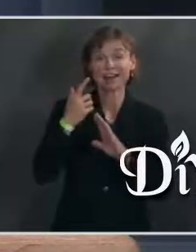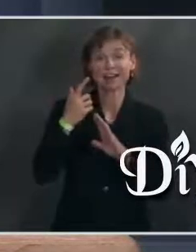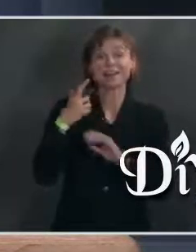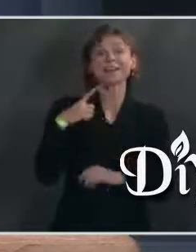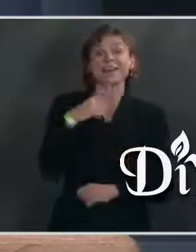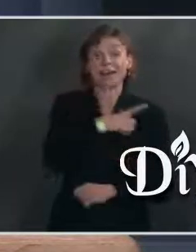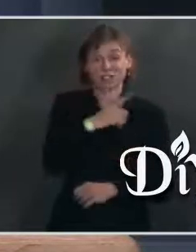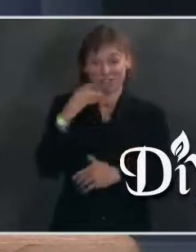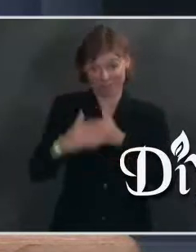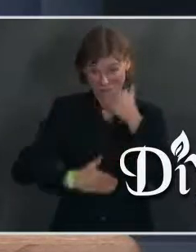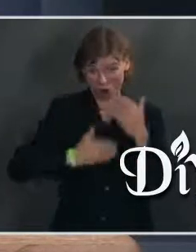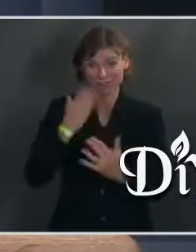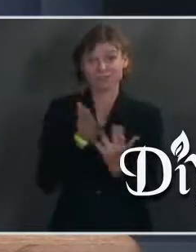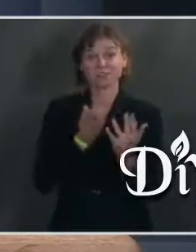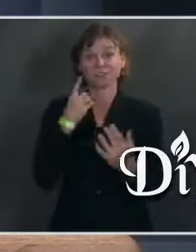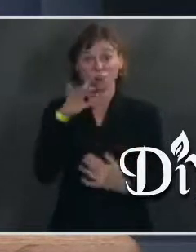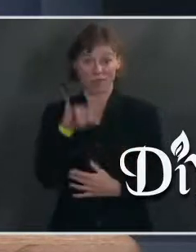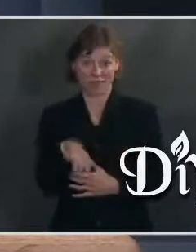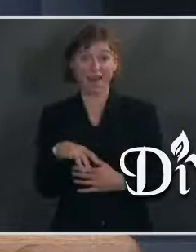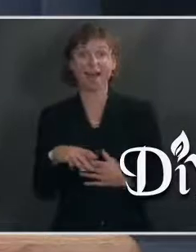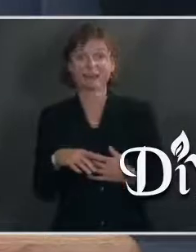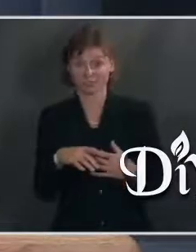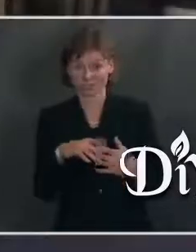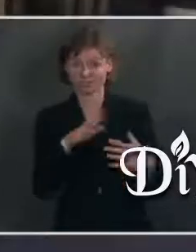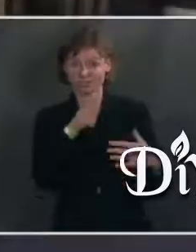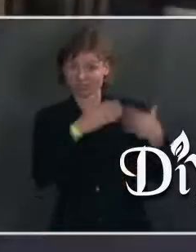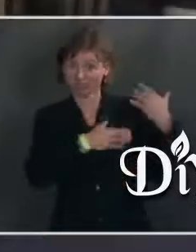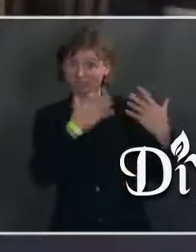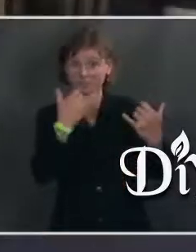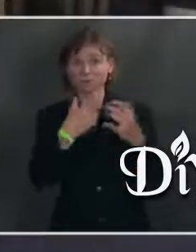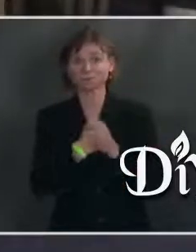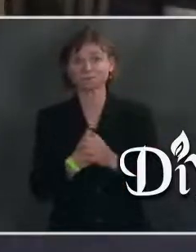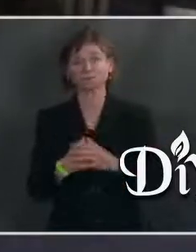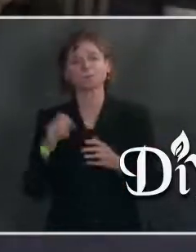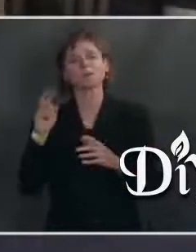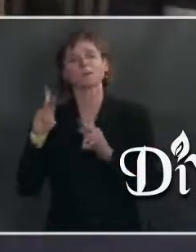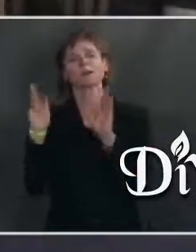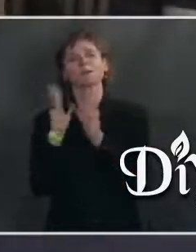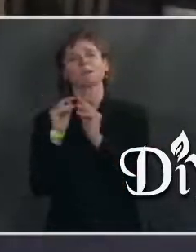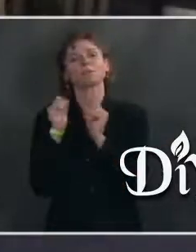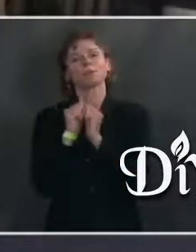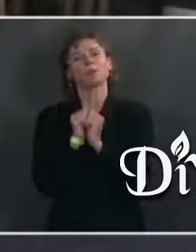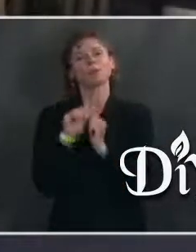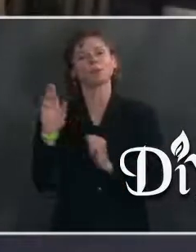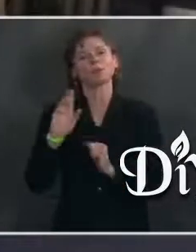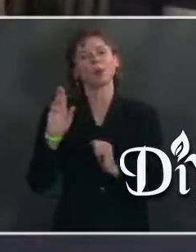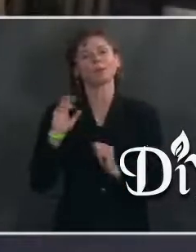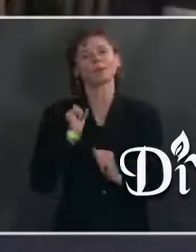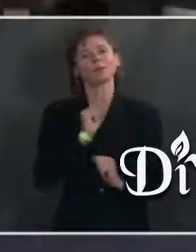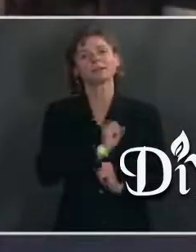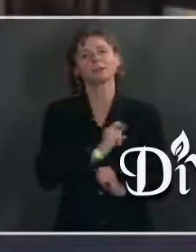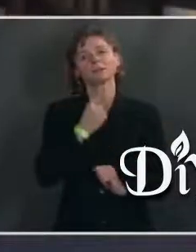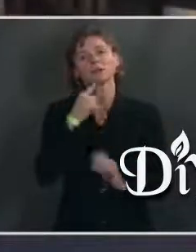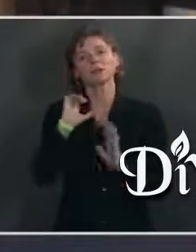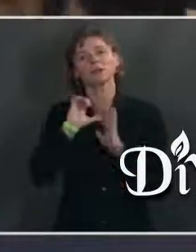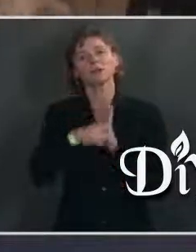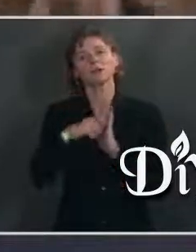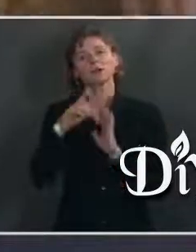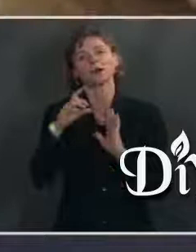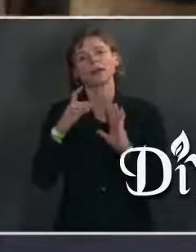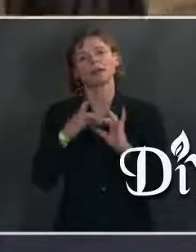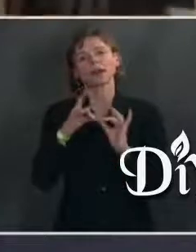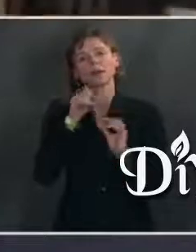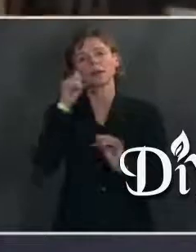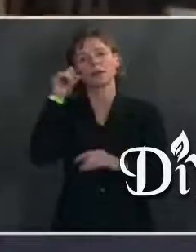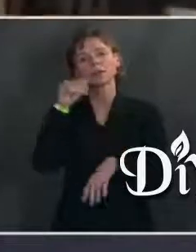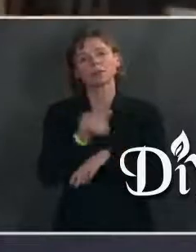that is ongoing now. And then on the meeting with the Republican senators, you said the word reiterate. I think in the statement last night had